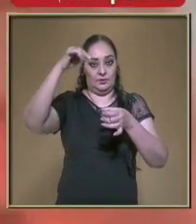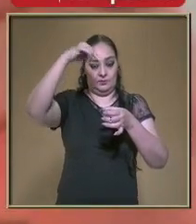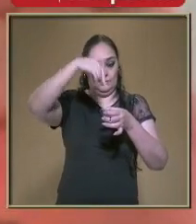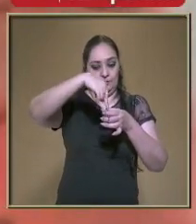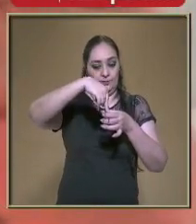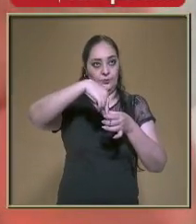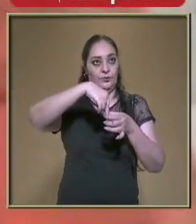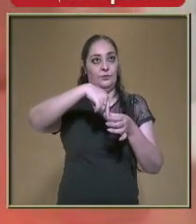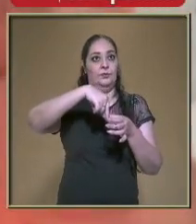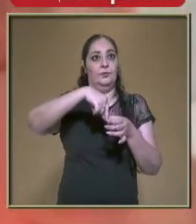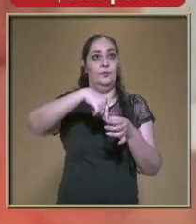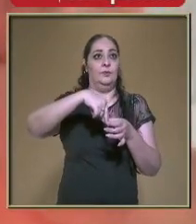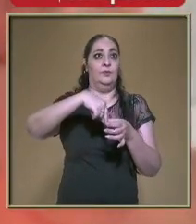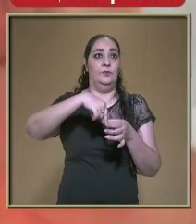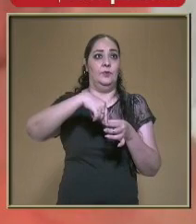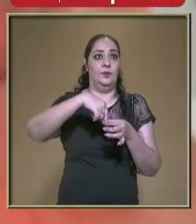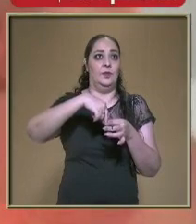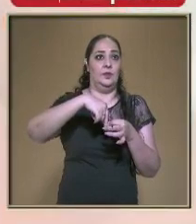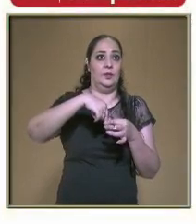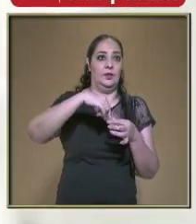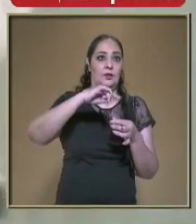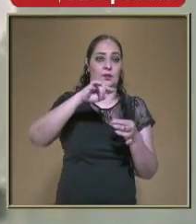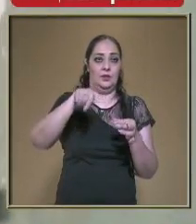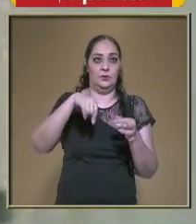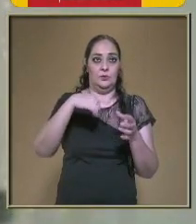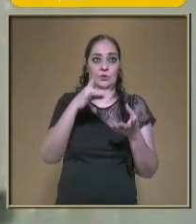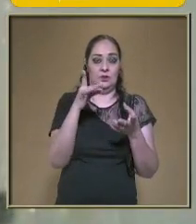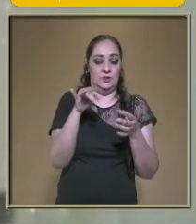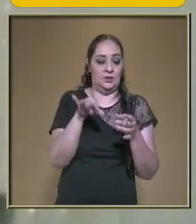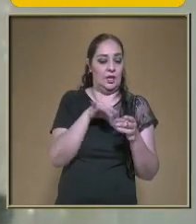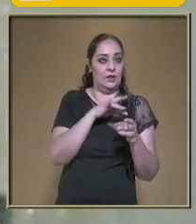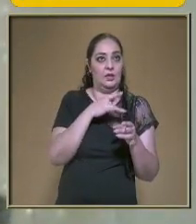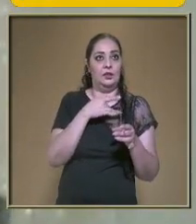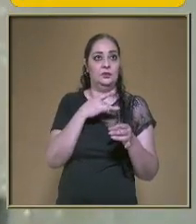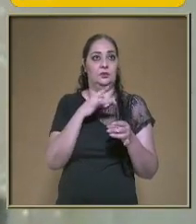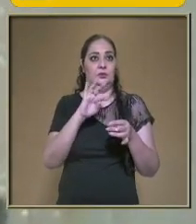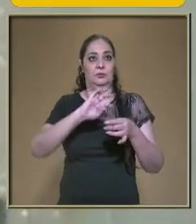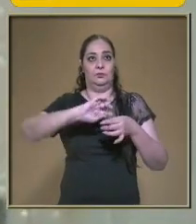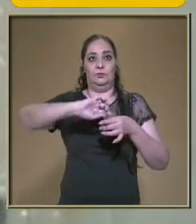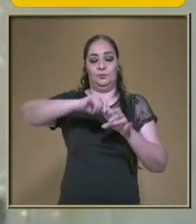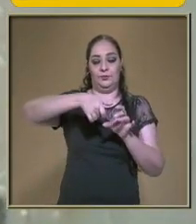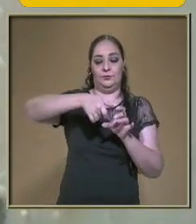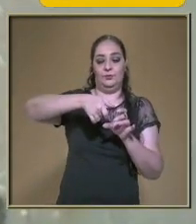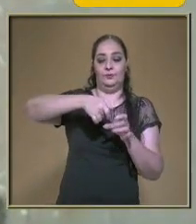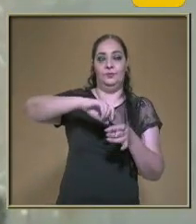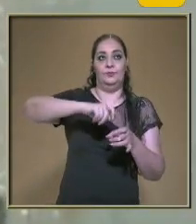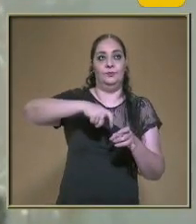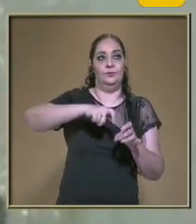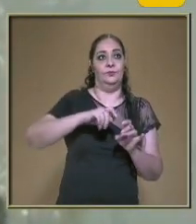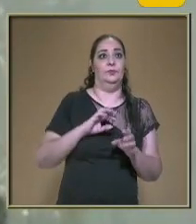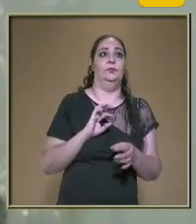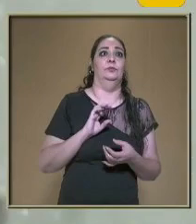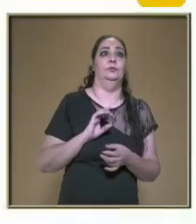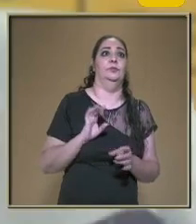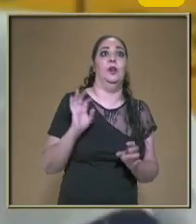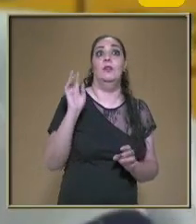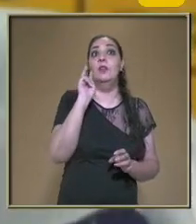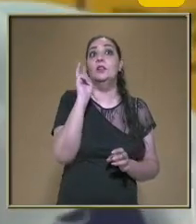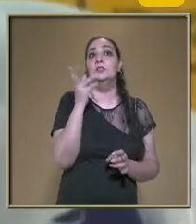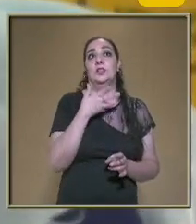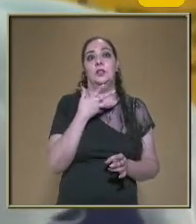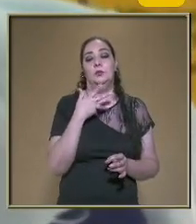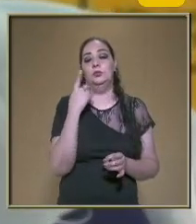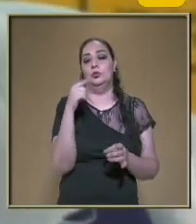in. And the glitter should come off. Put the cap on, nice and tight. Let's see if we can get a tornado.